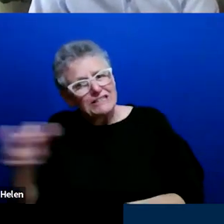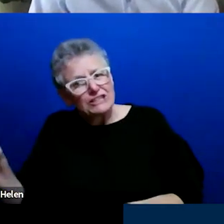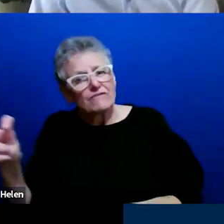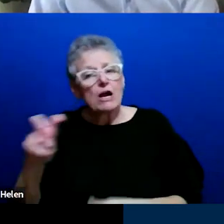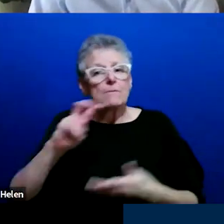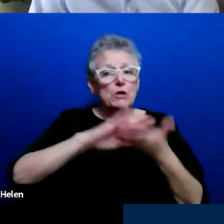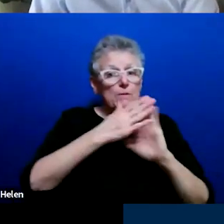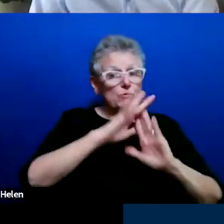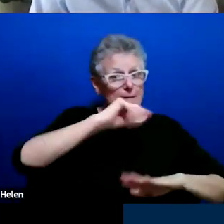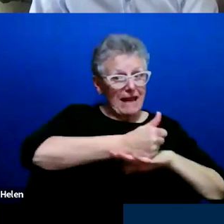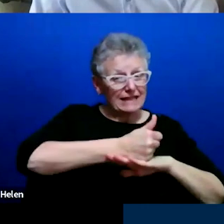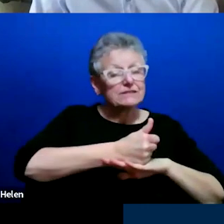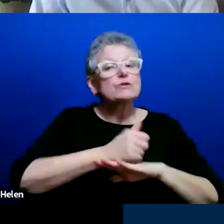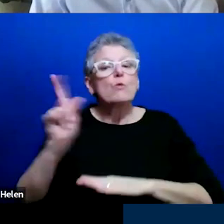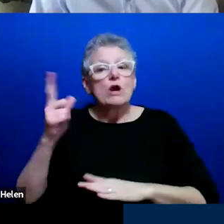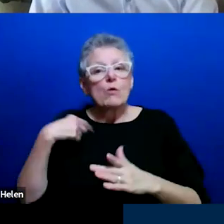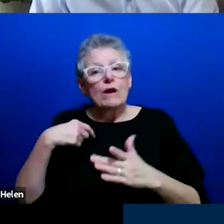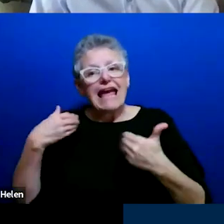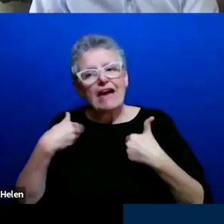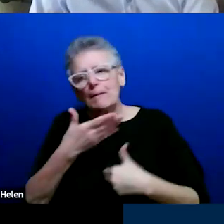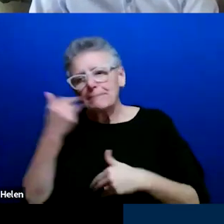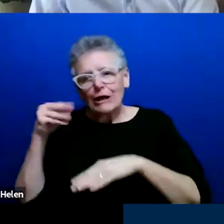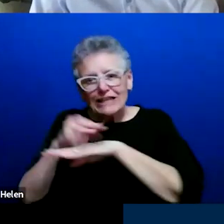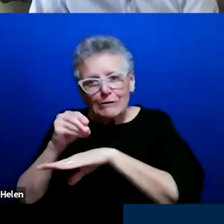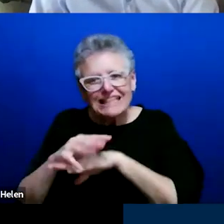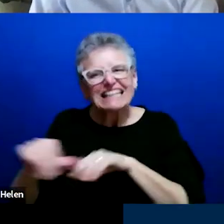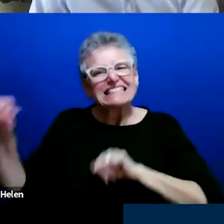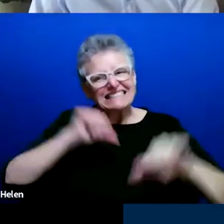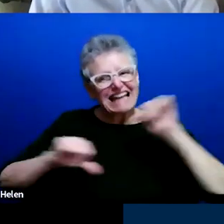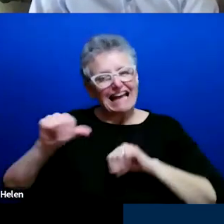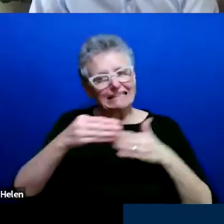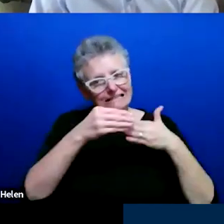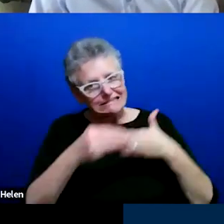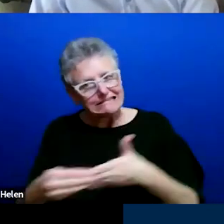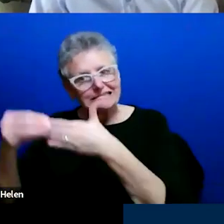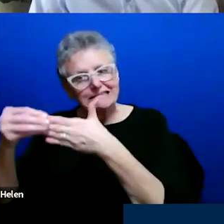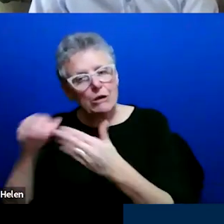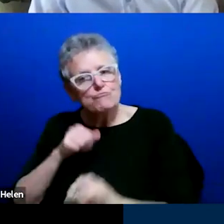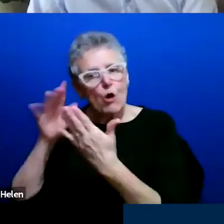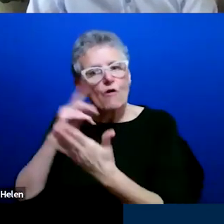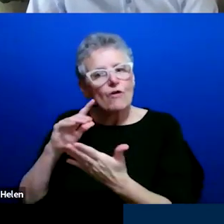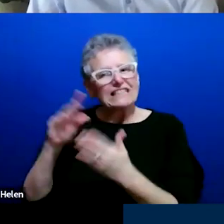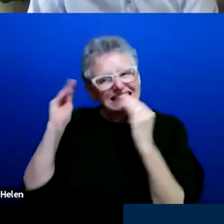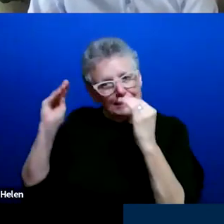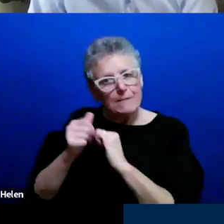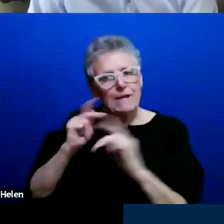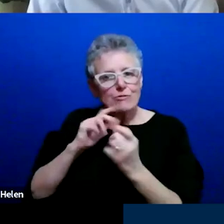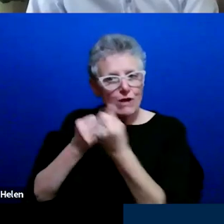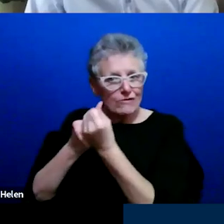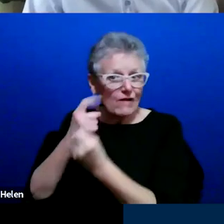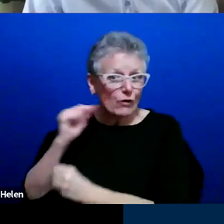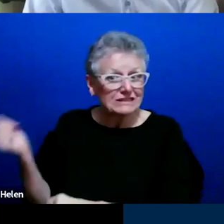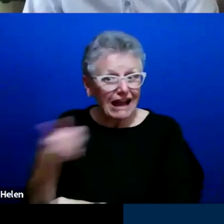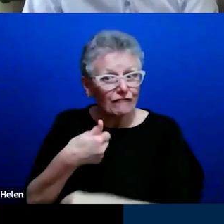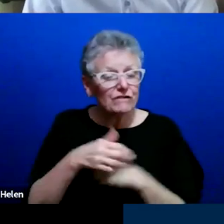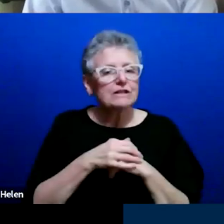a community-based to where we have better counseling and science-directed approach for teaching people how to advocate for themselves.